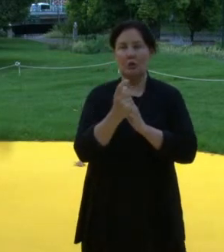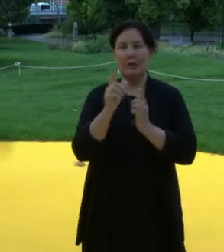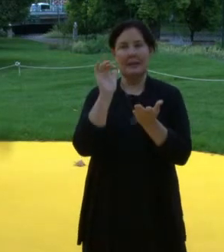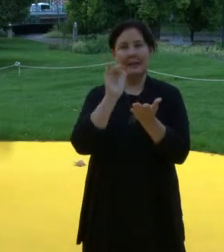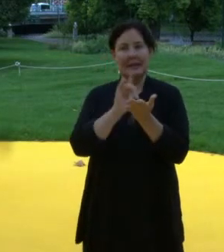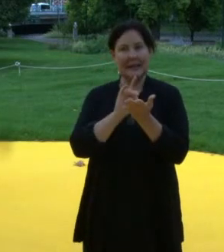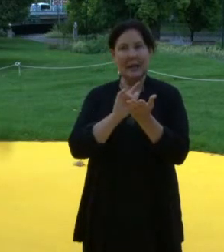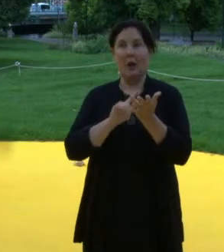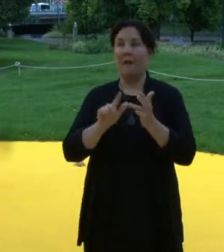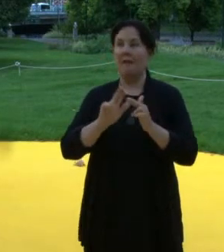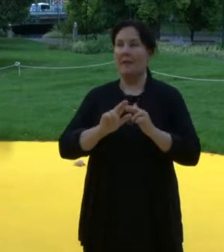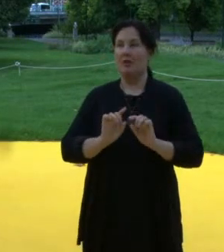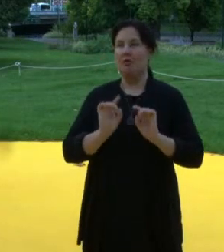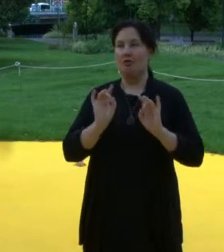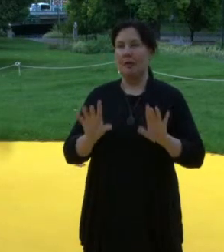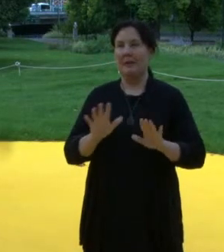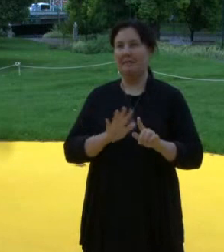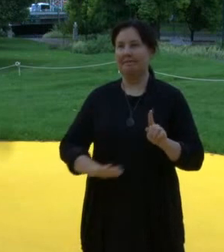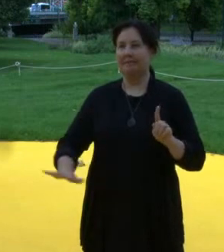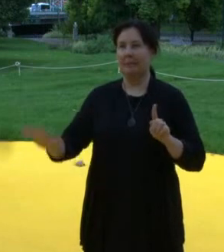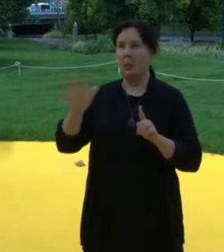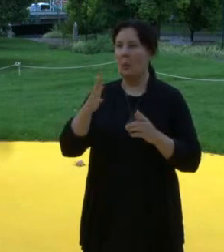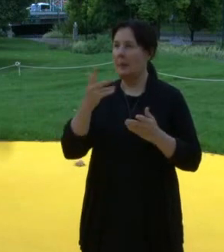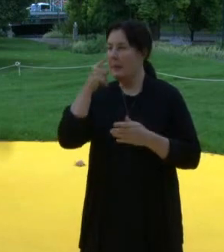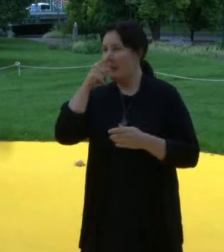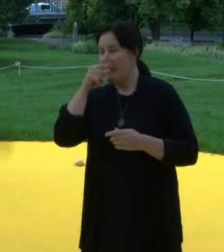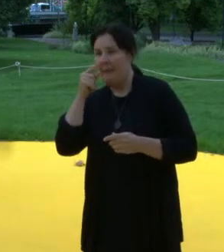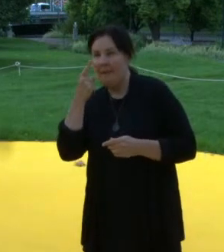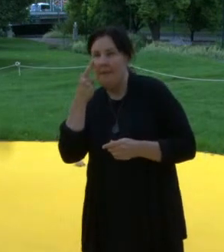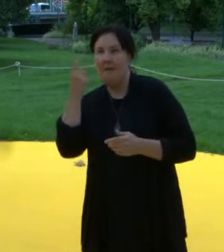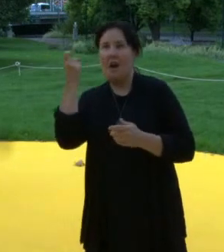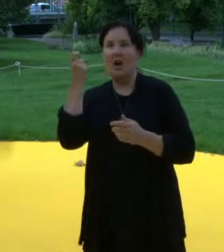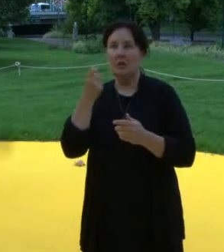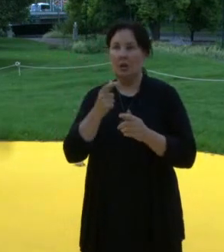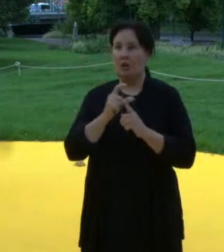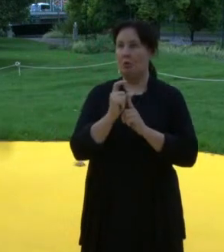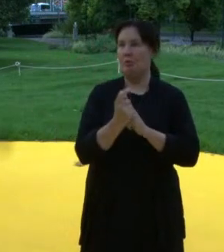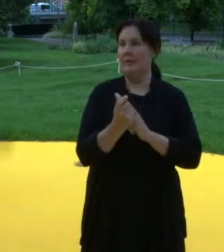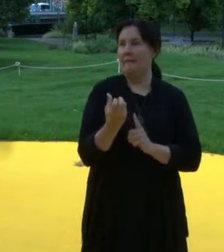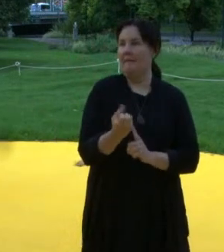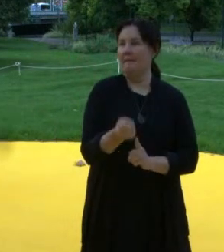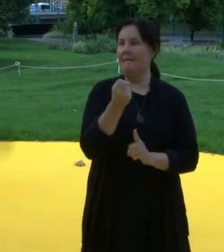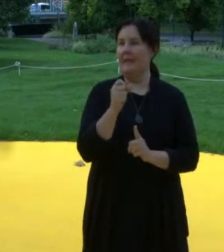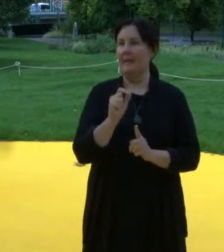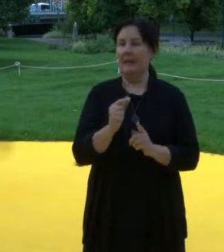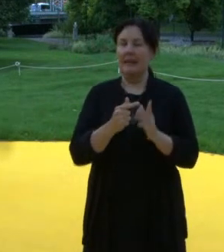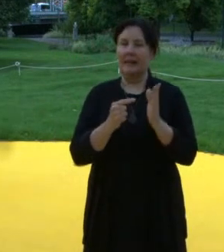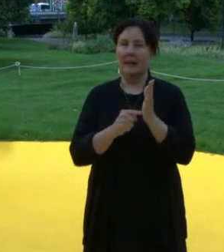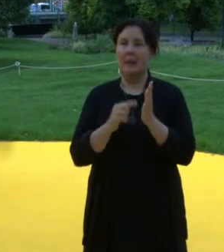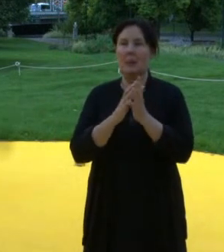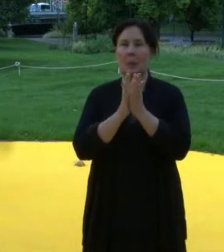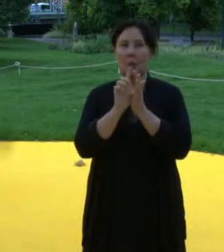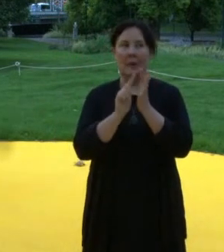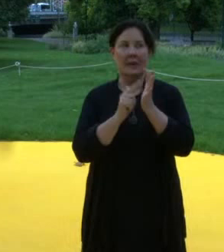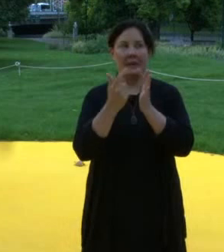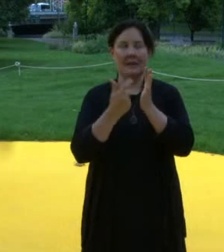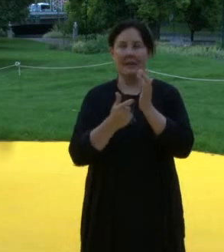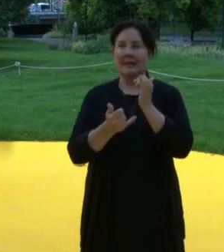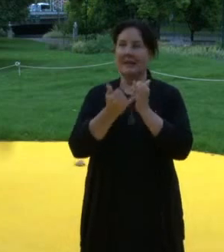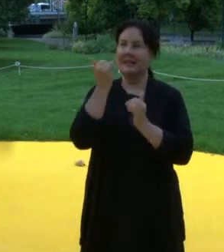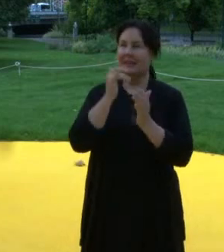of cultural refuge. On behalf of all Victorians, I'd like to thank the Wheeler Centre for everything you do. Since